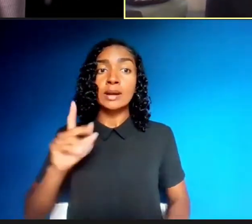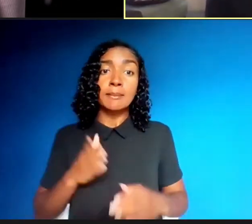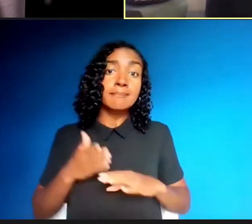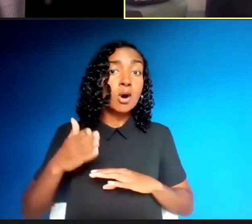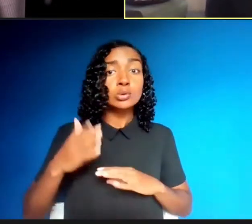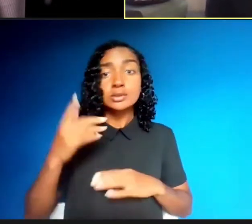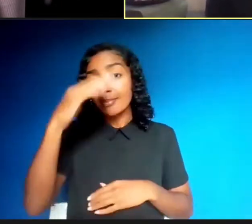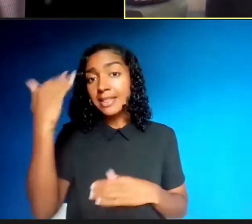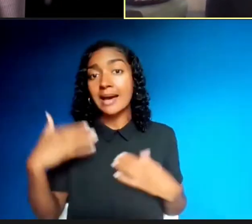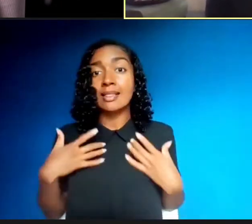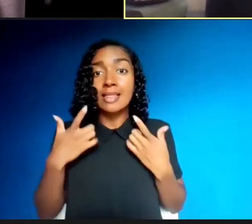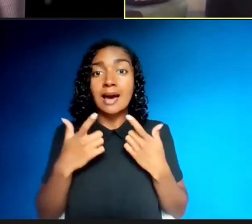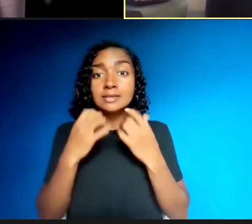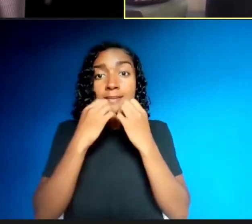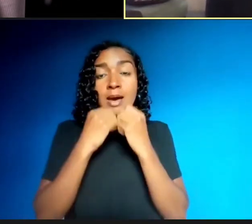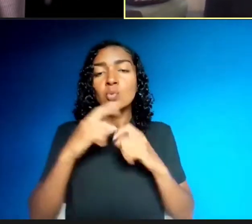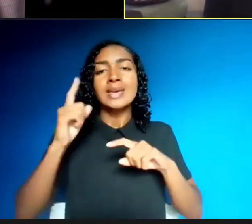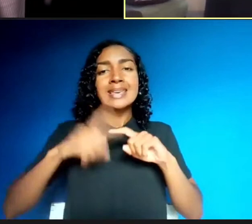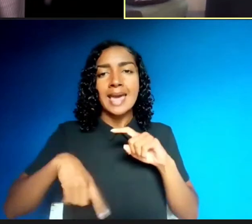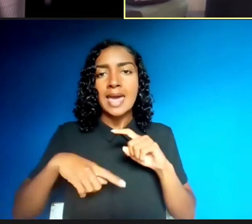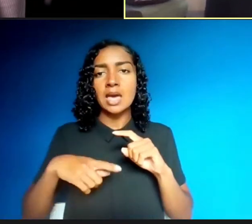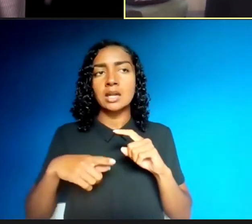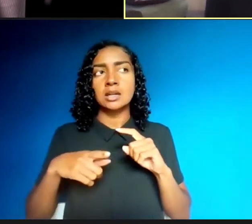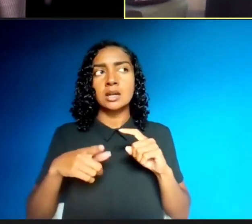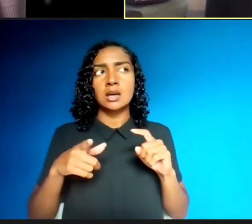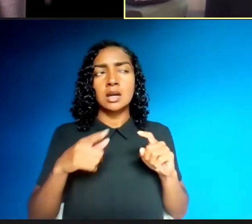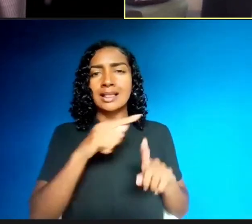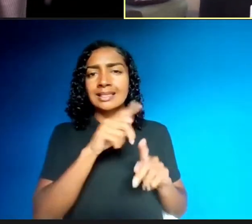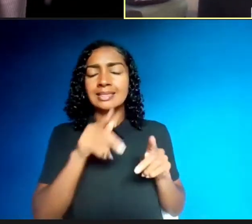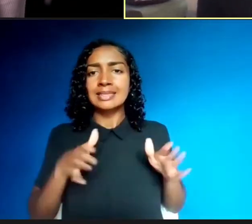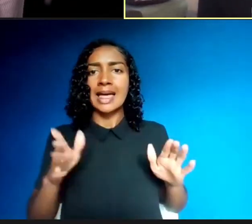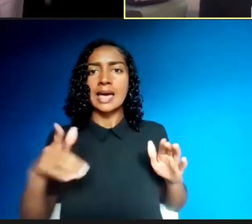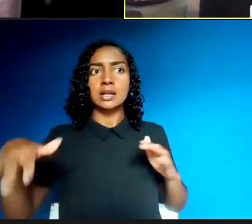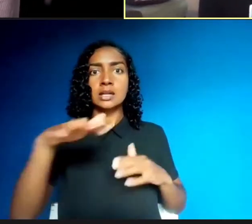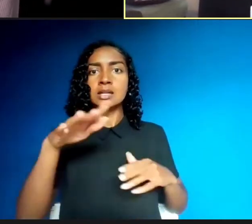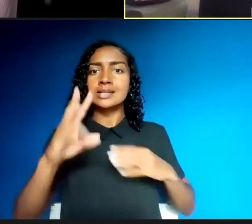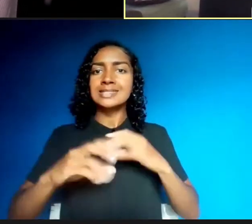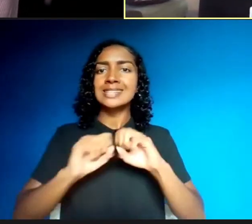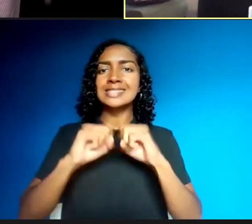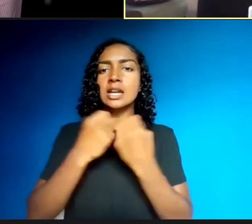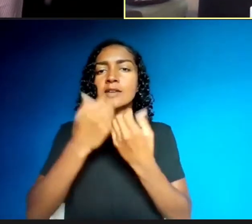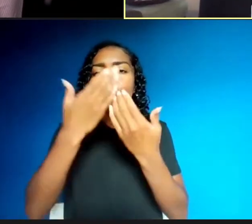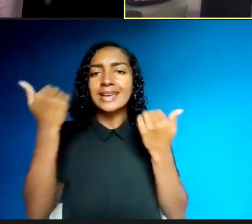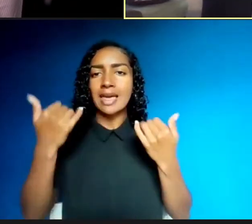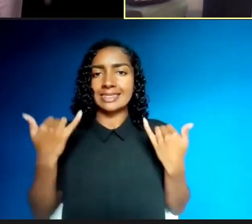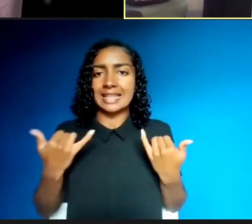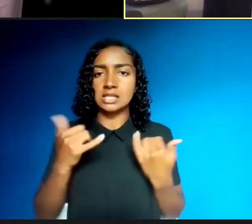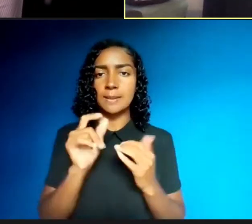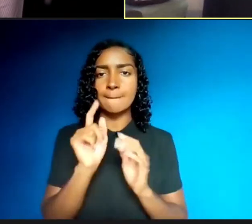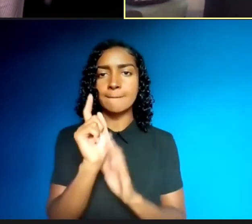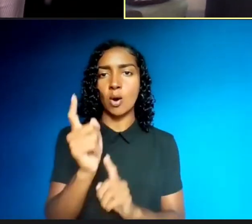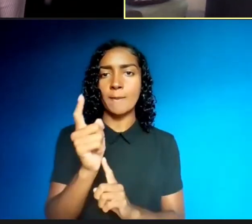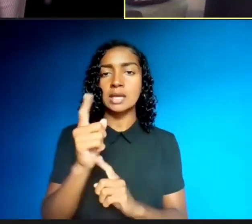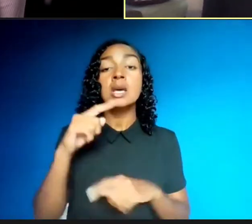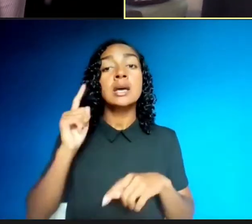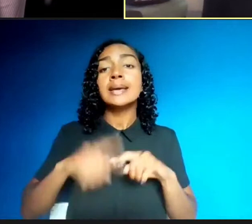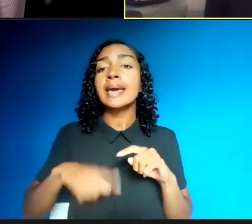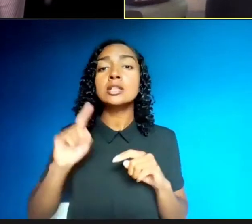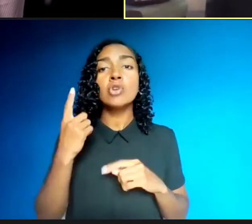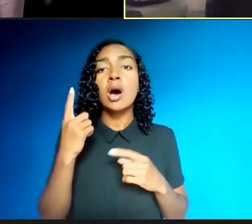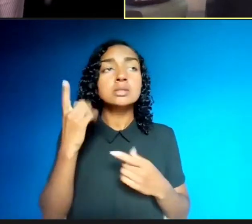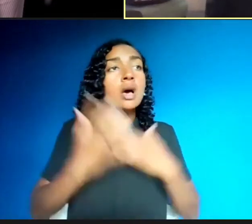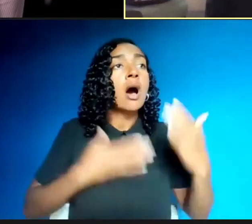like, we're not going to let you forget this moment. We're not going to look up in a year after there's a vaccine and you're all back to